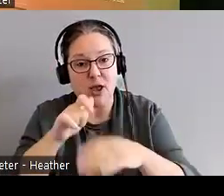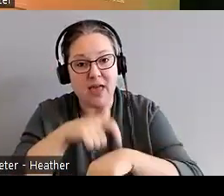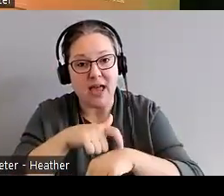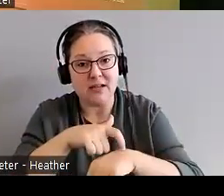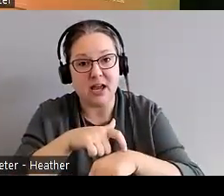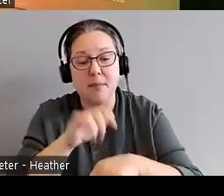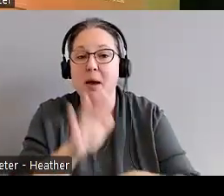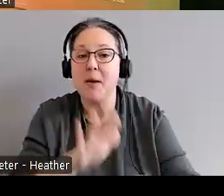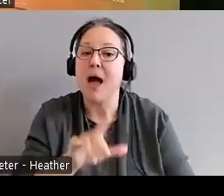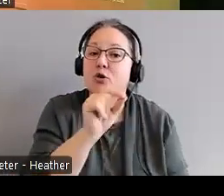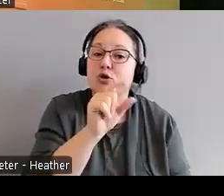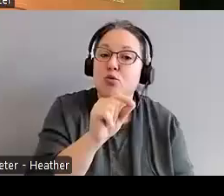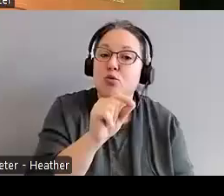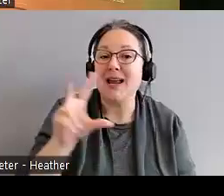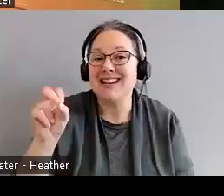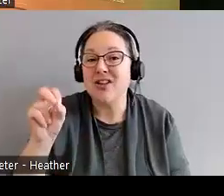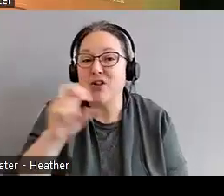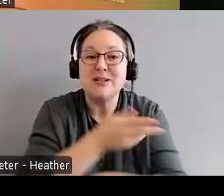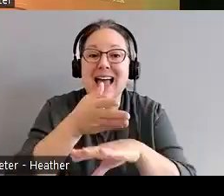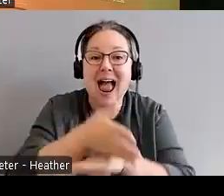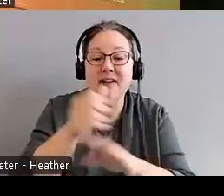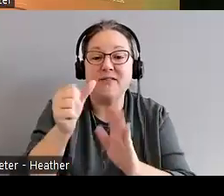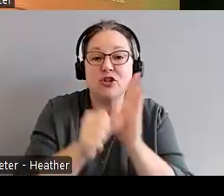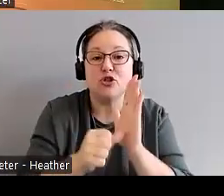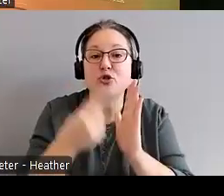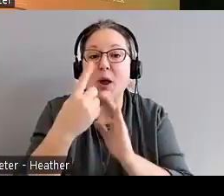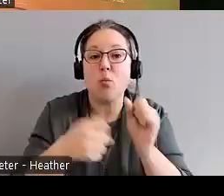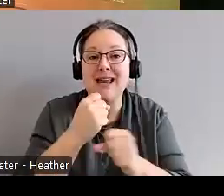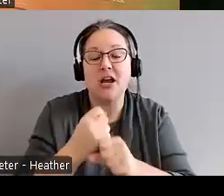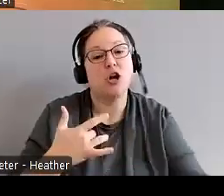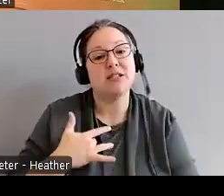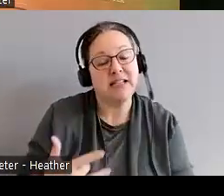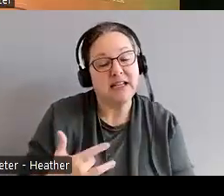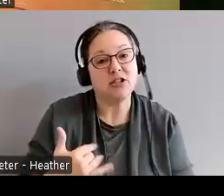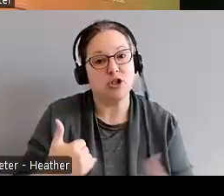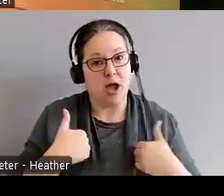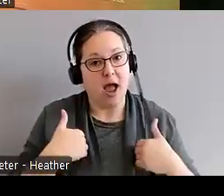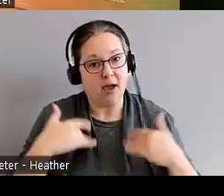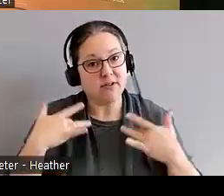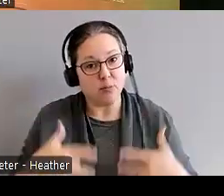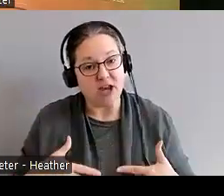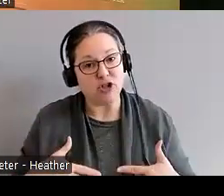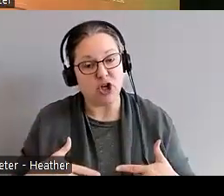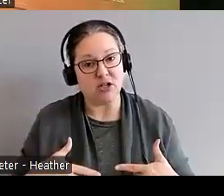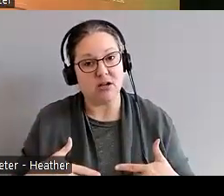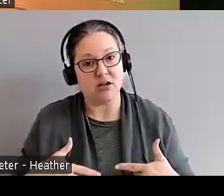of the patients after the surgery within a year tends to get depressed.